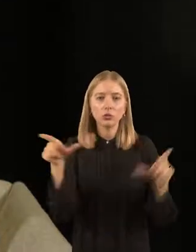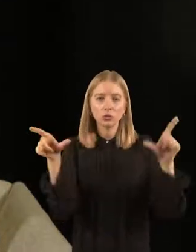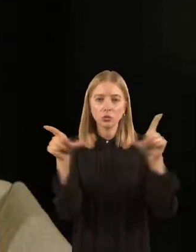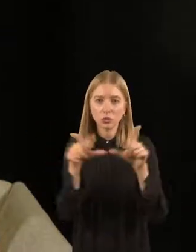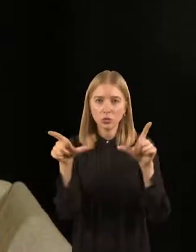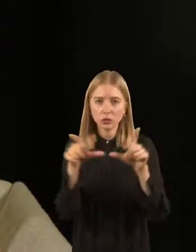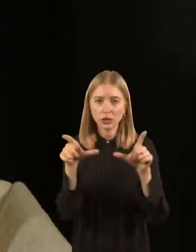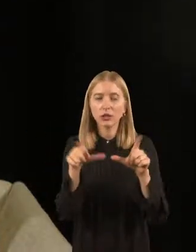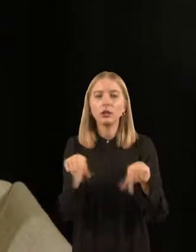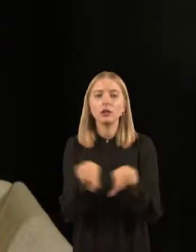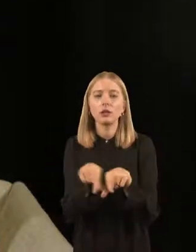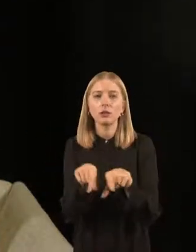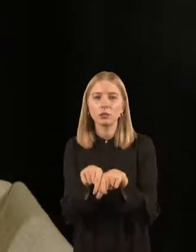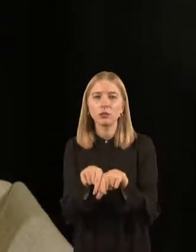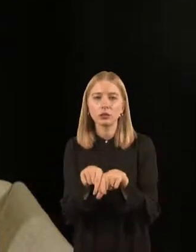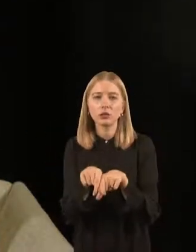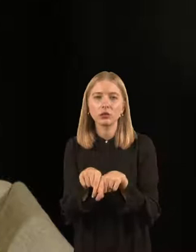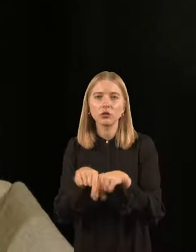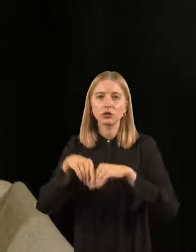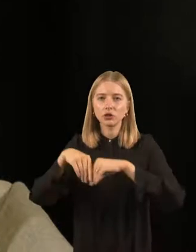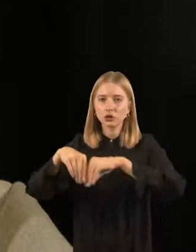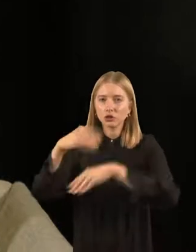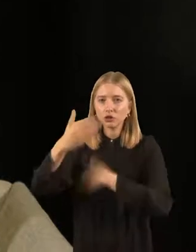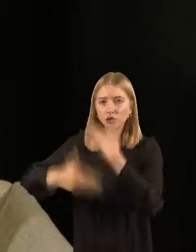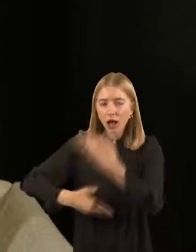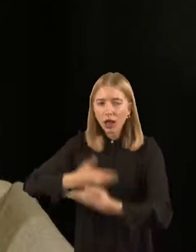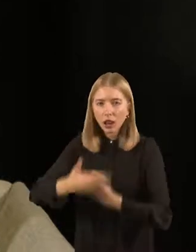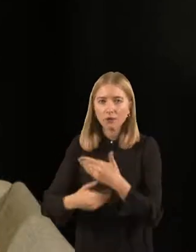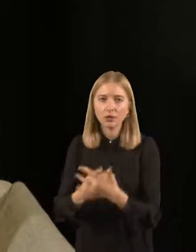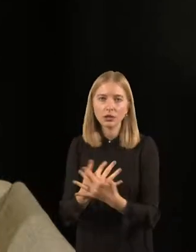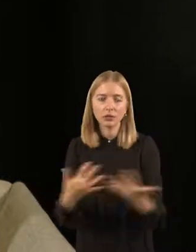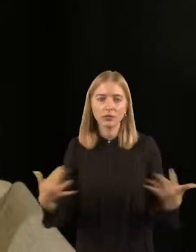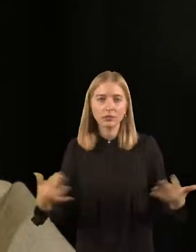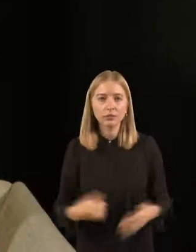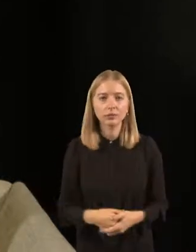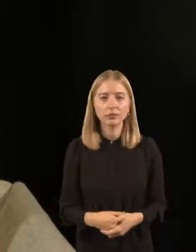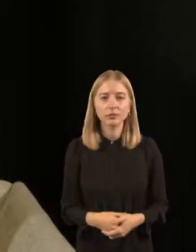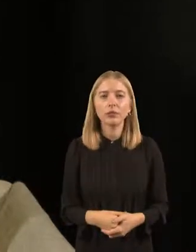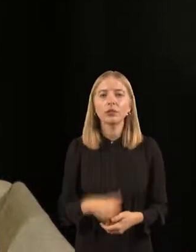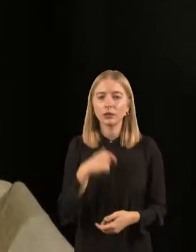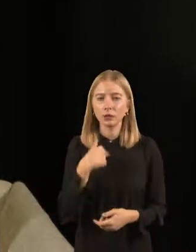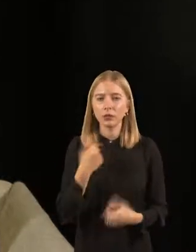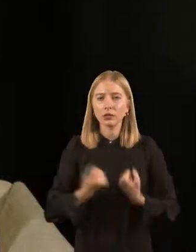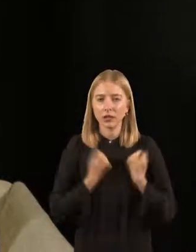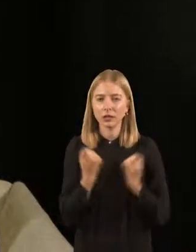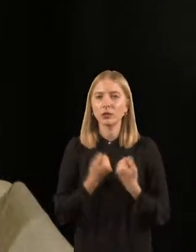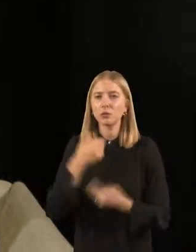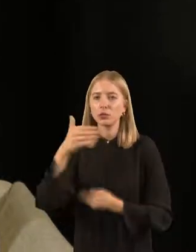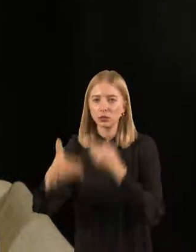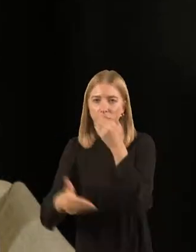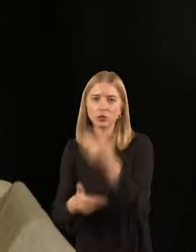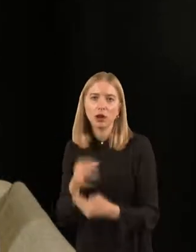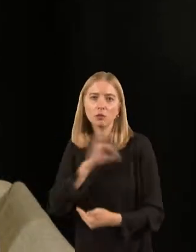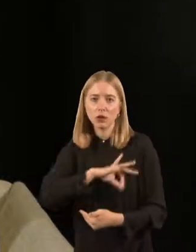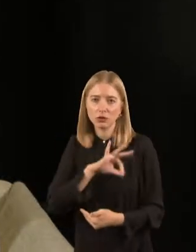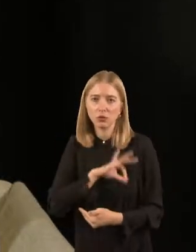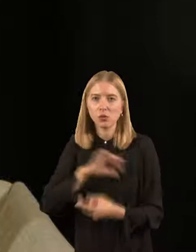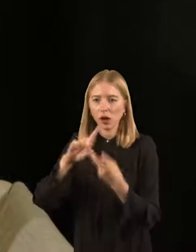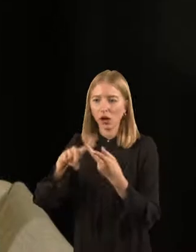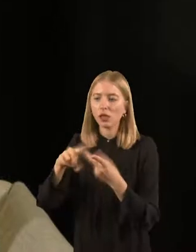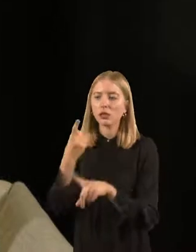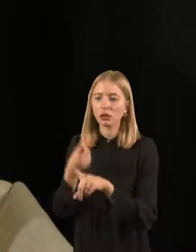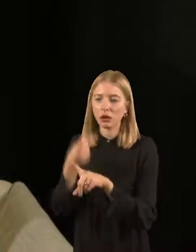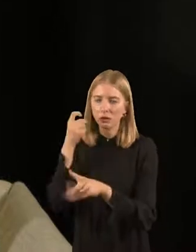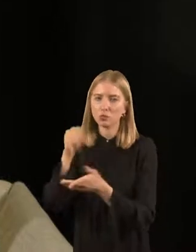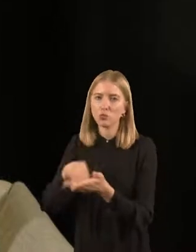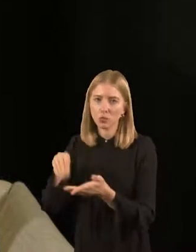have to be coupled with the Green Deal. So we will need to transform the agricultural